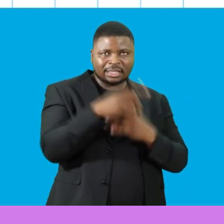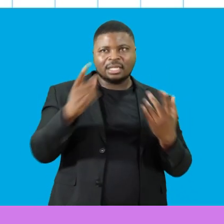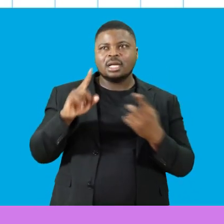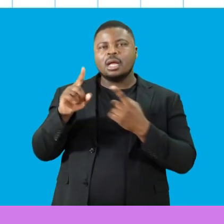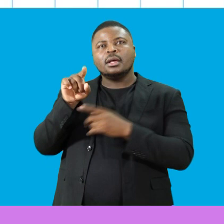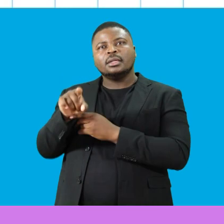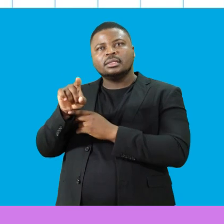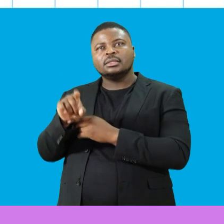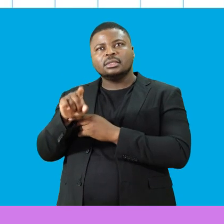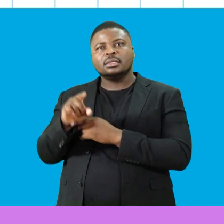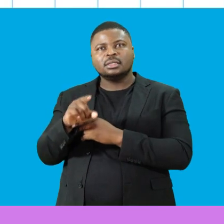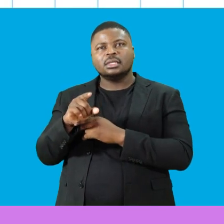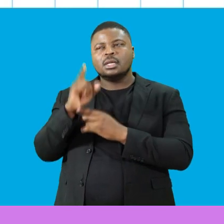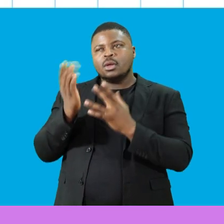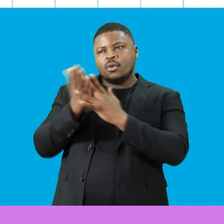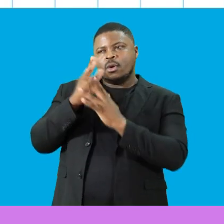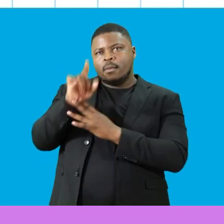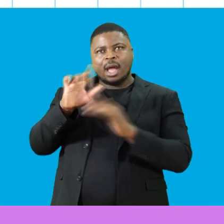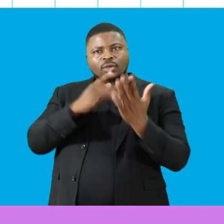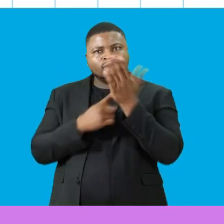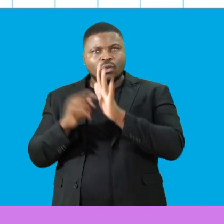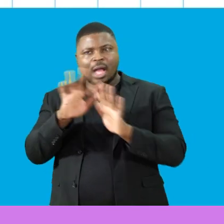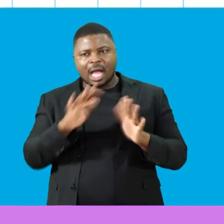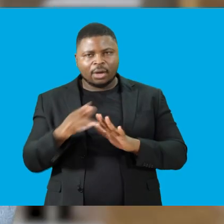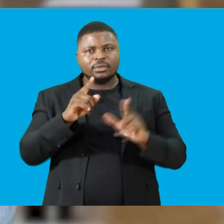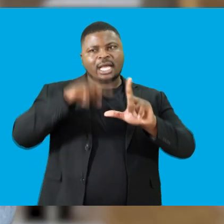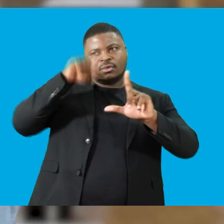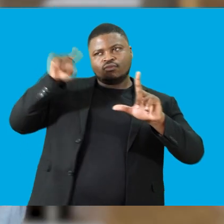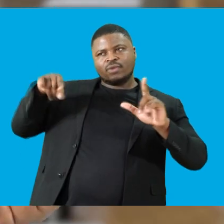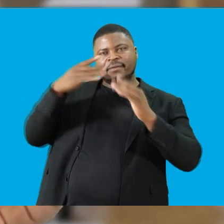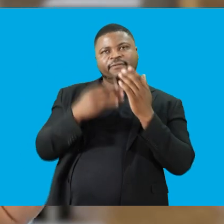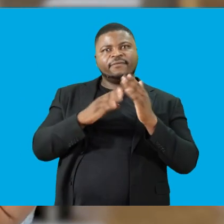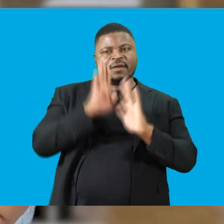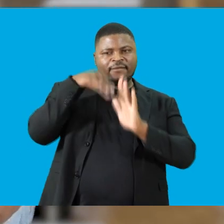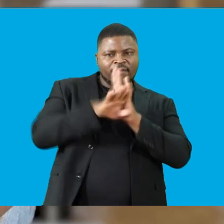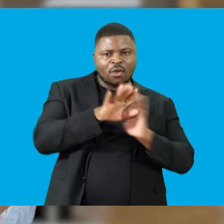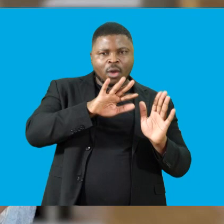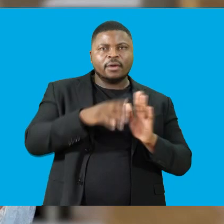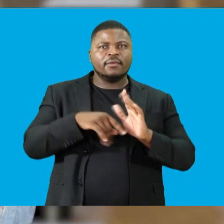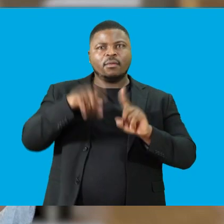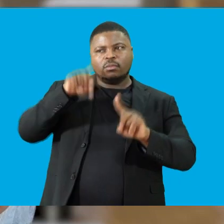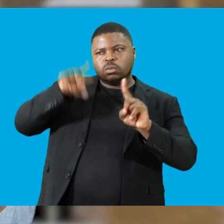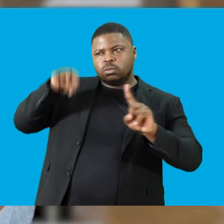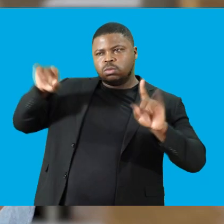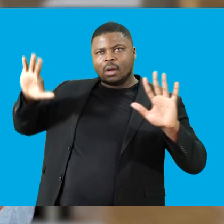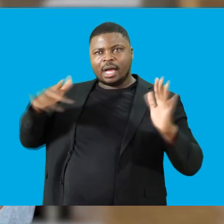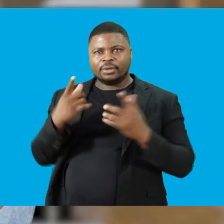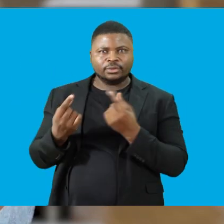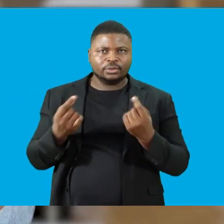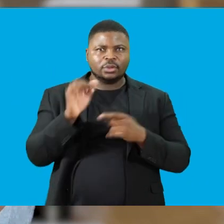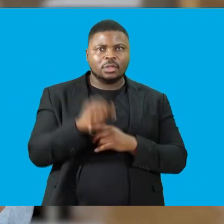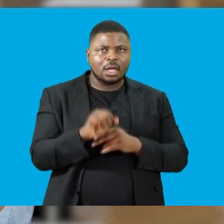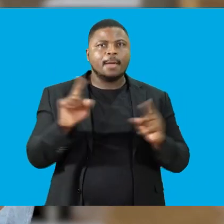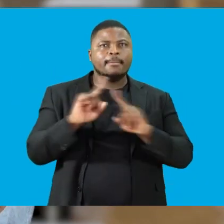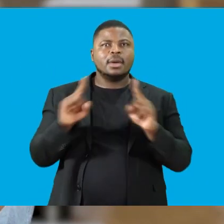broken lines in between to just indicate how the graph flows. The common errors that we might find ourselves making is not being able